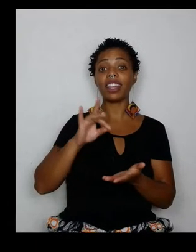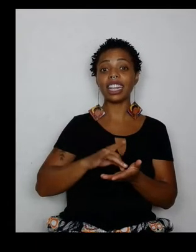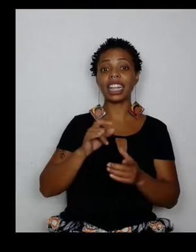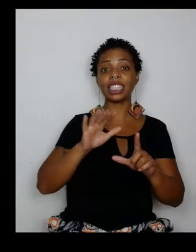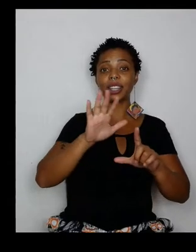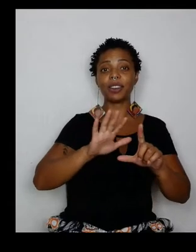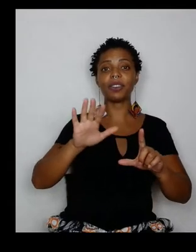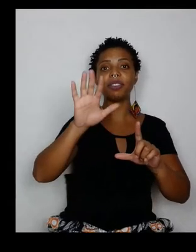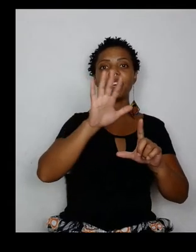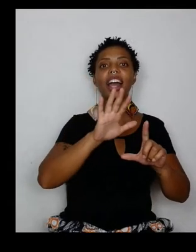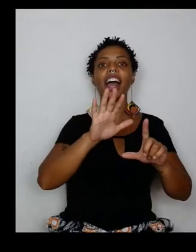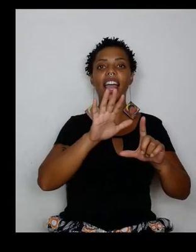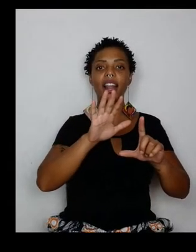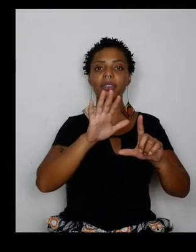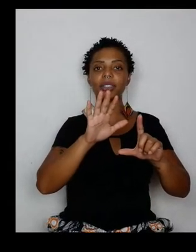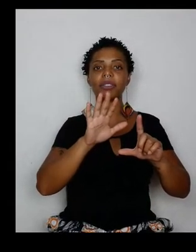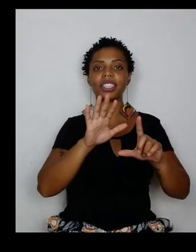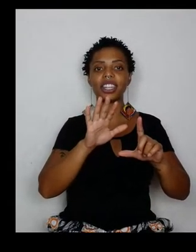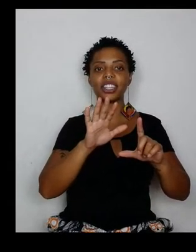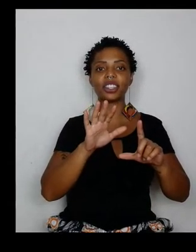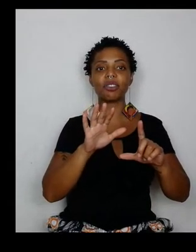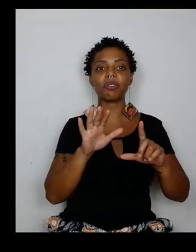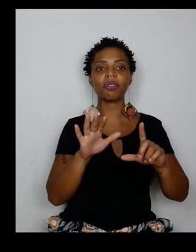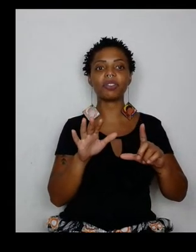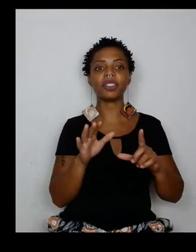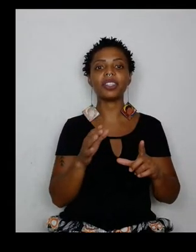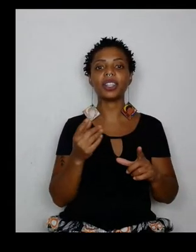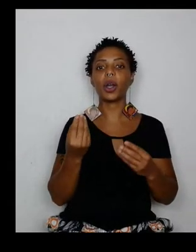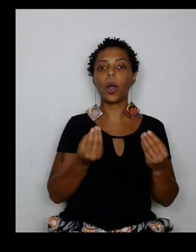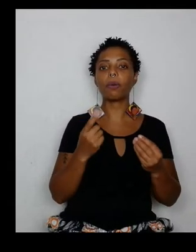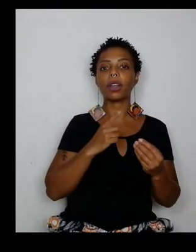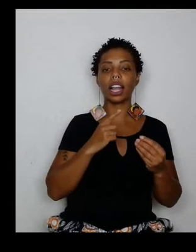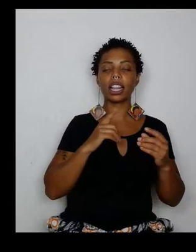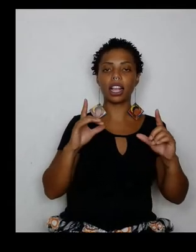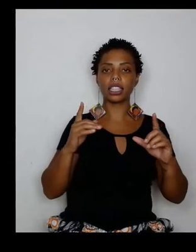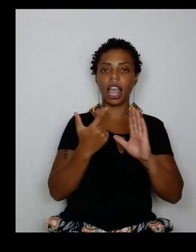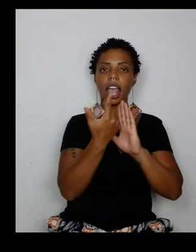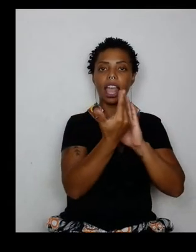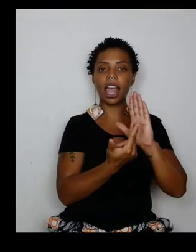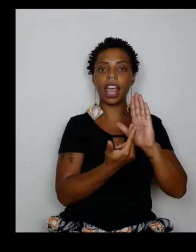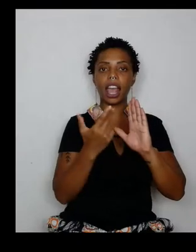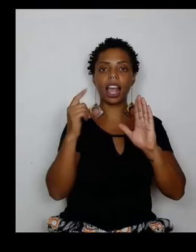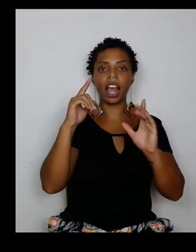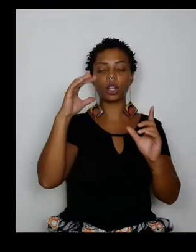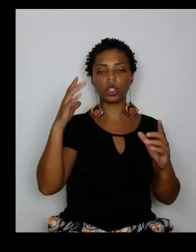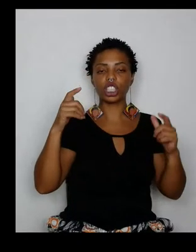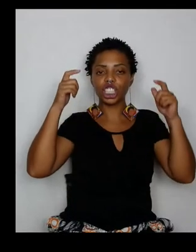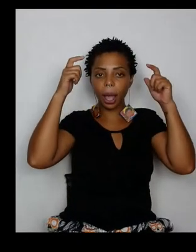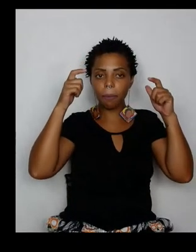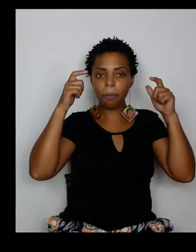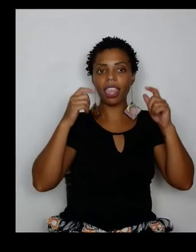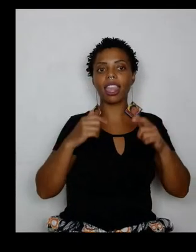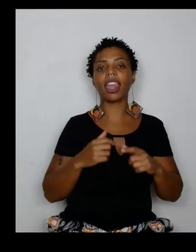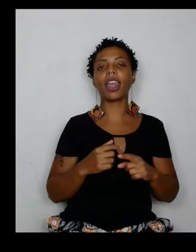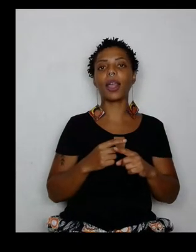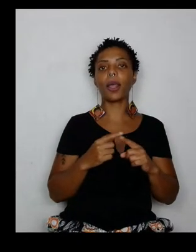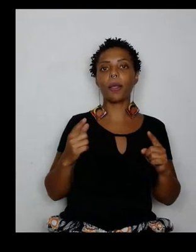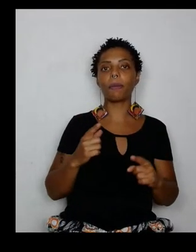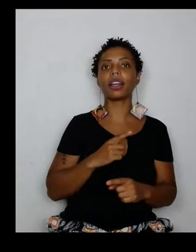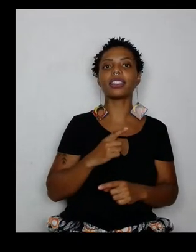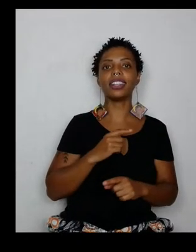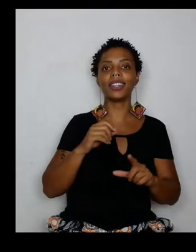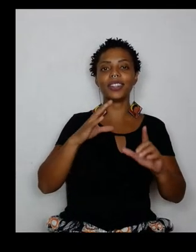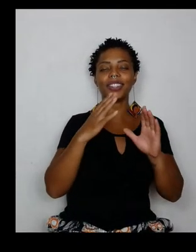hat on the other side you have the portrait of william mollard so you have these done at the same time you have gohan